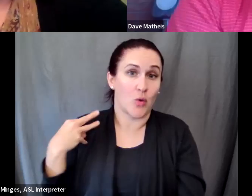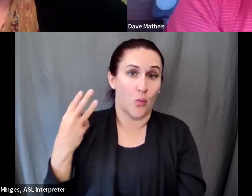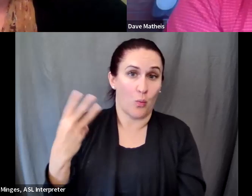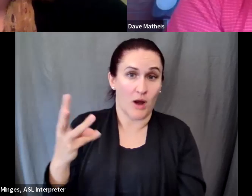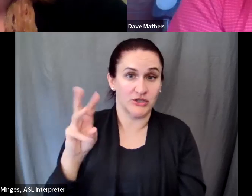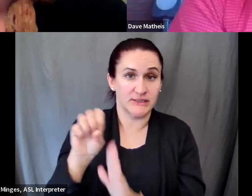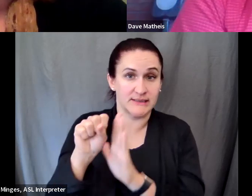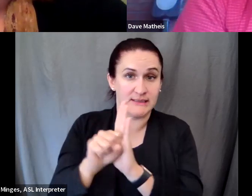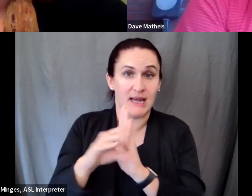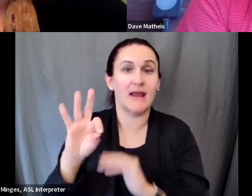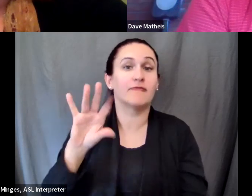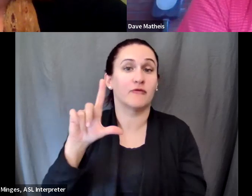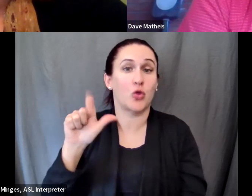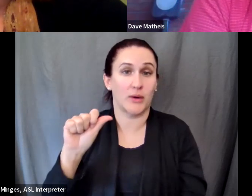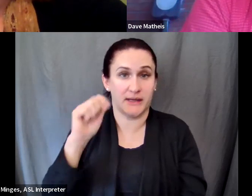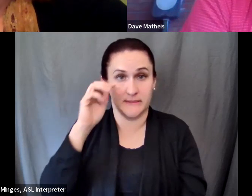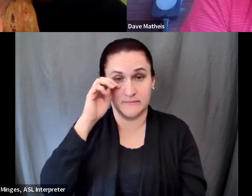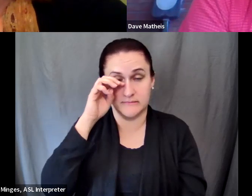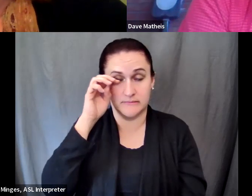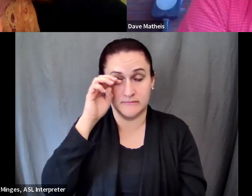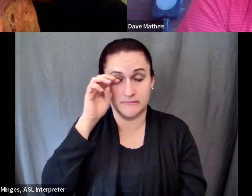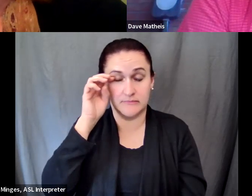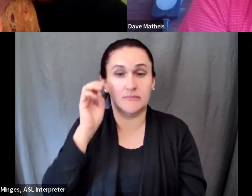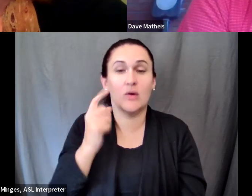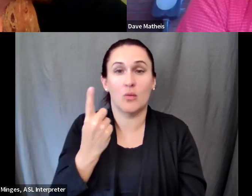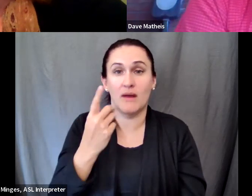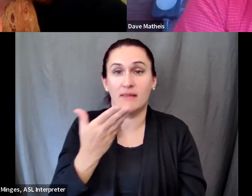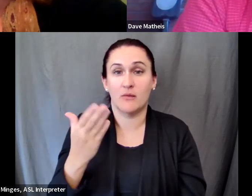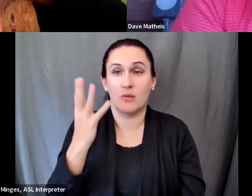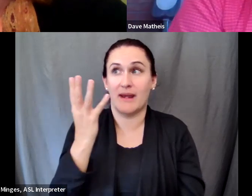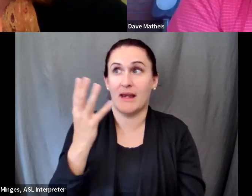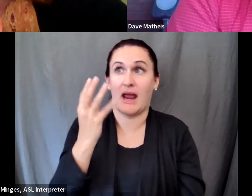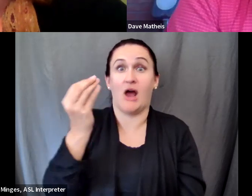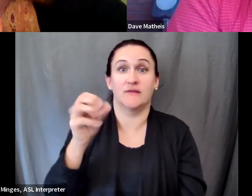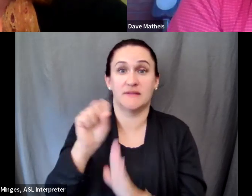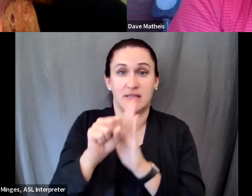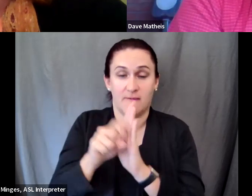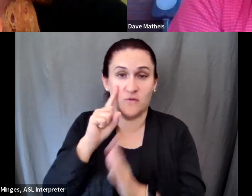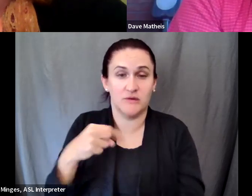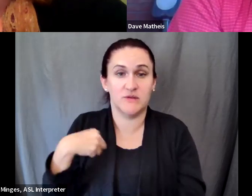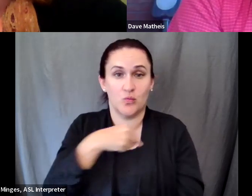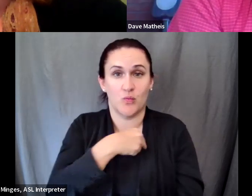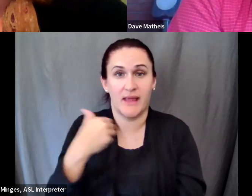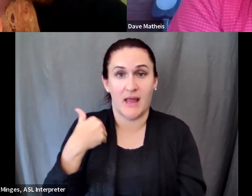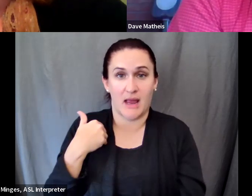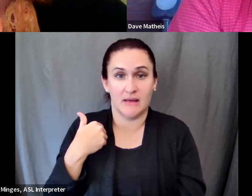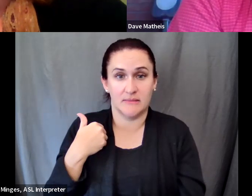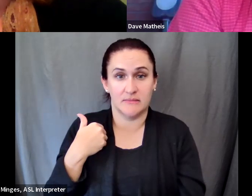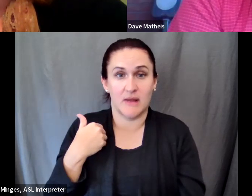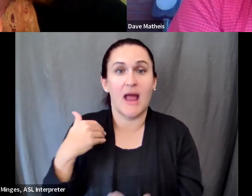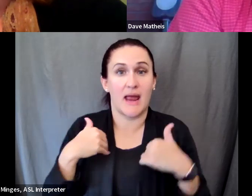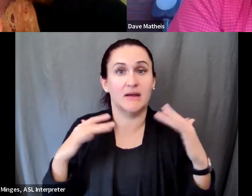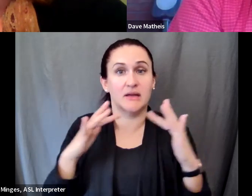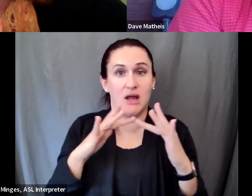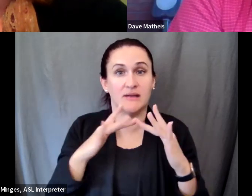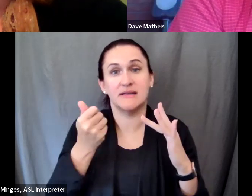Florida. One thing we went out of state for was I had contacted